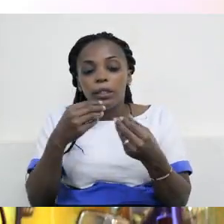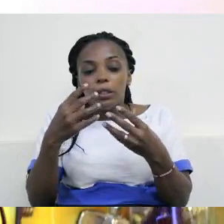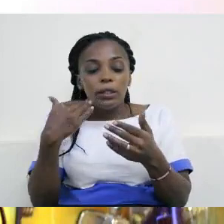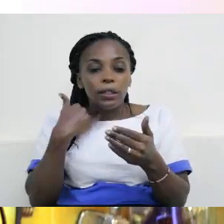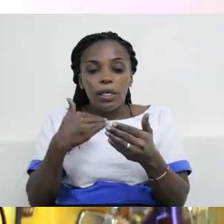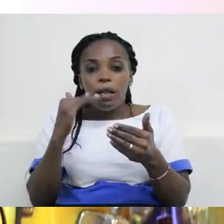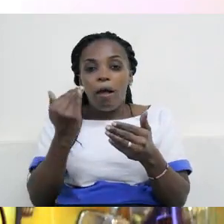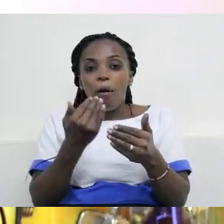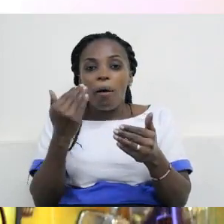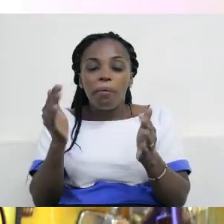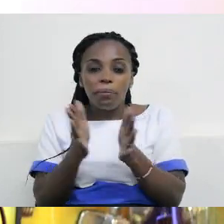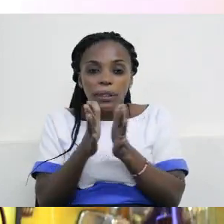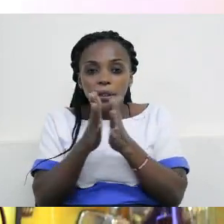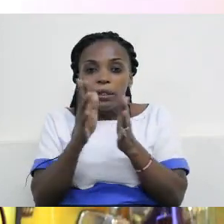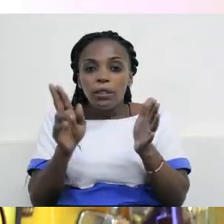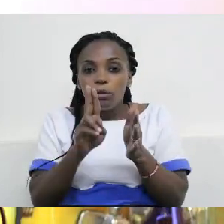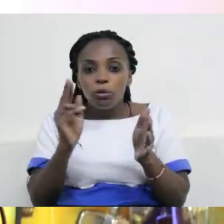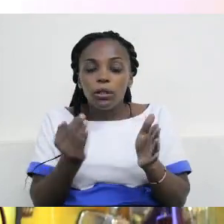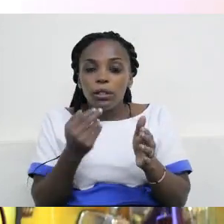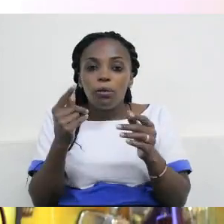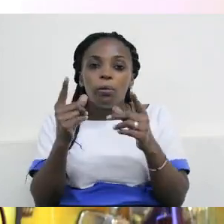he will use